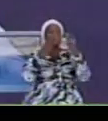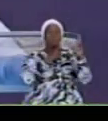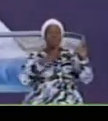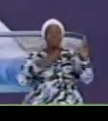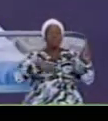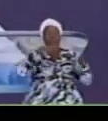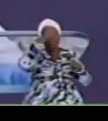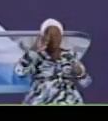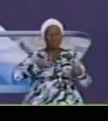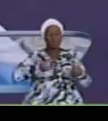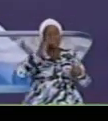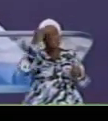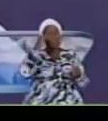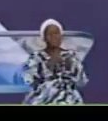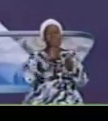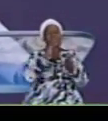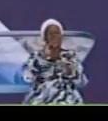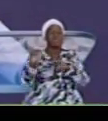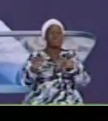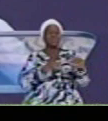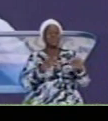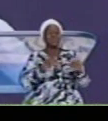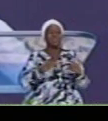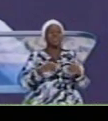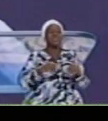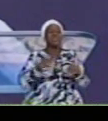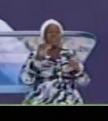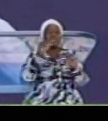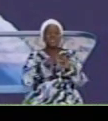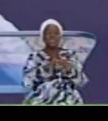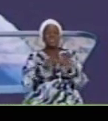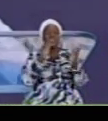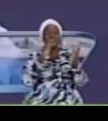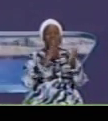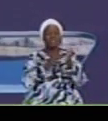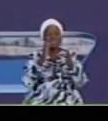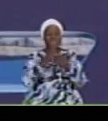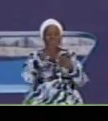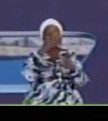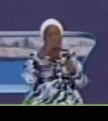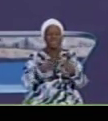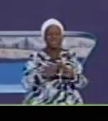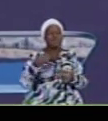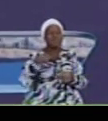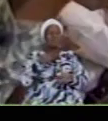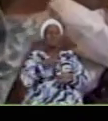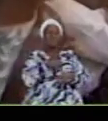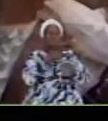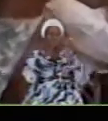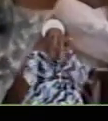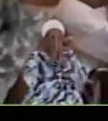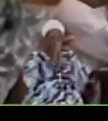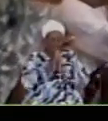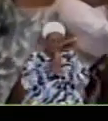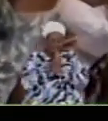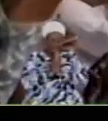Lord, because I know it is done. In Jesus' name we pray.